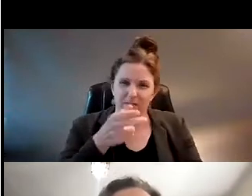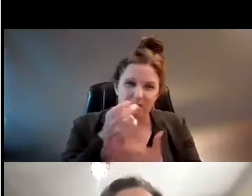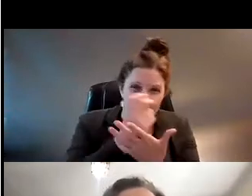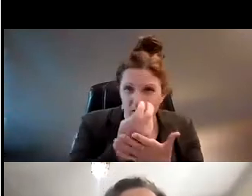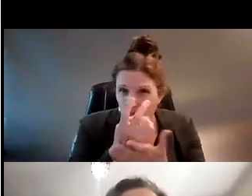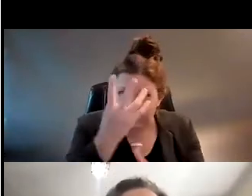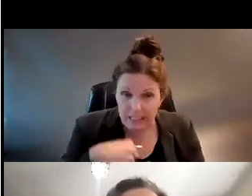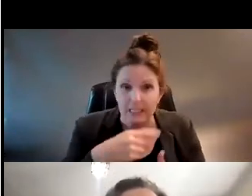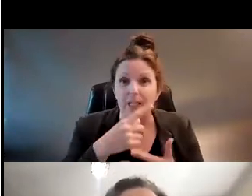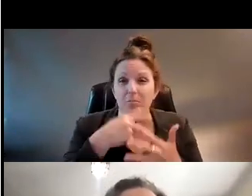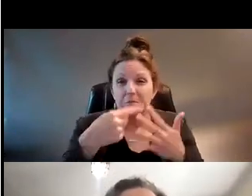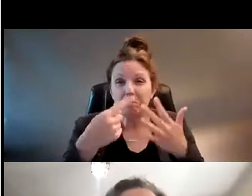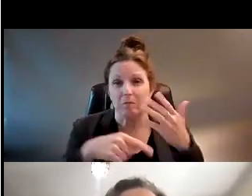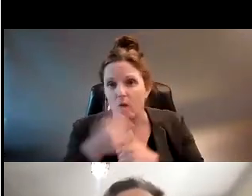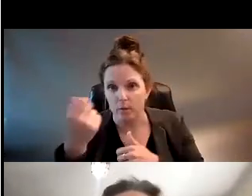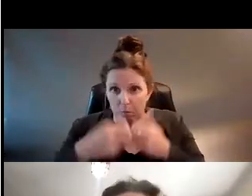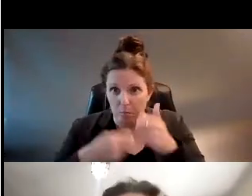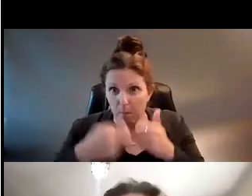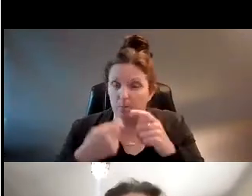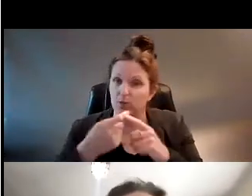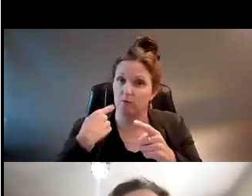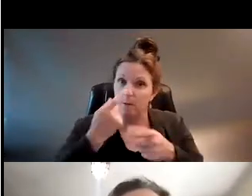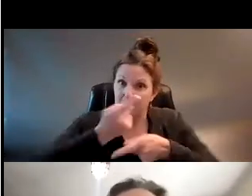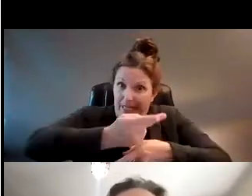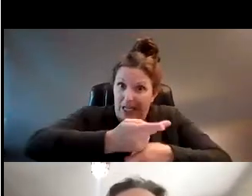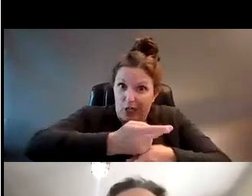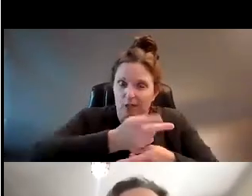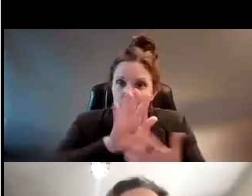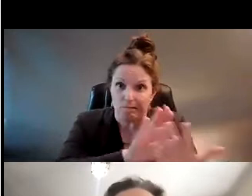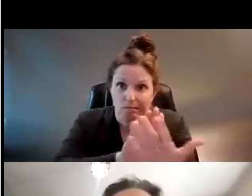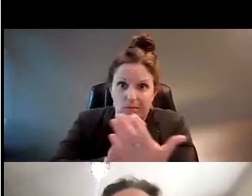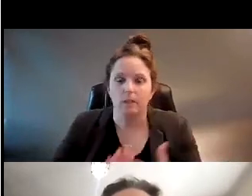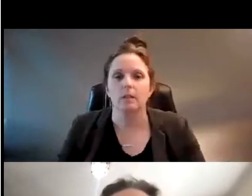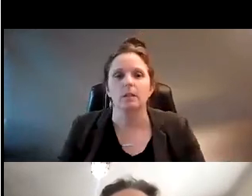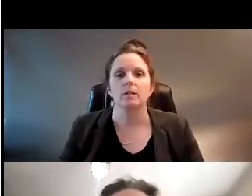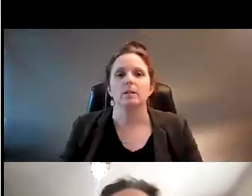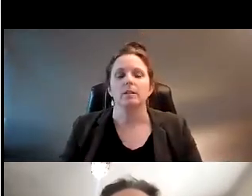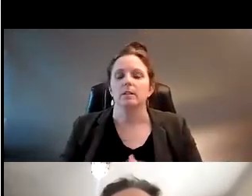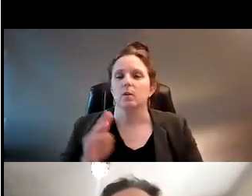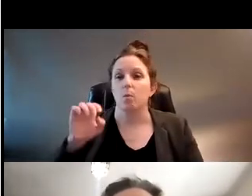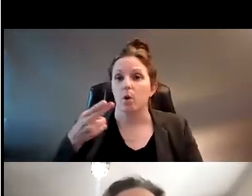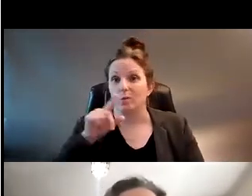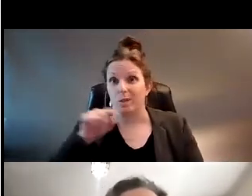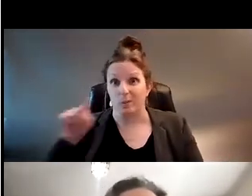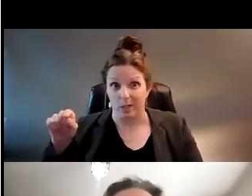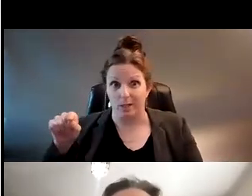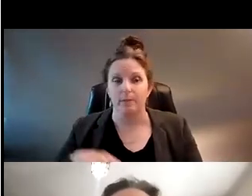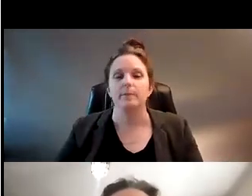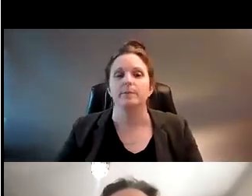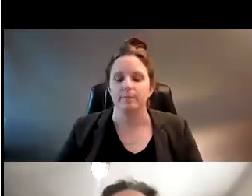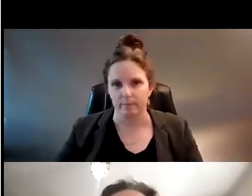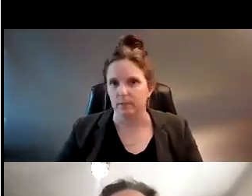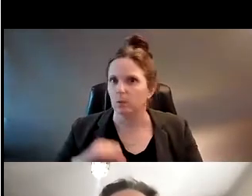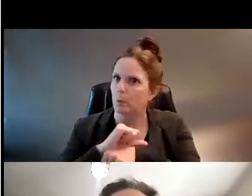the COVID-19 pandemic. So during March of 2020, we worked really